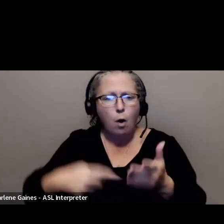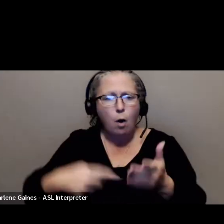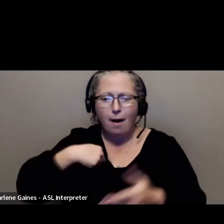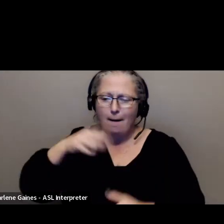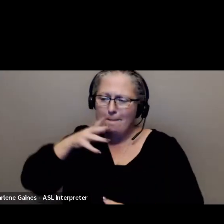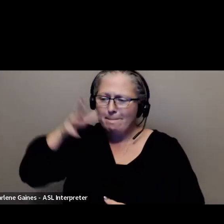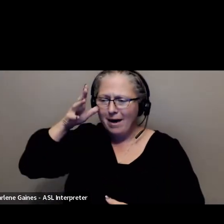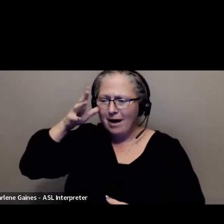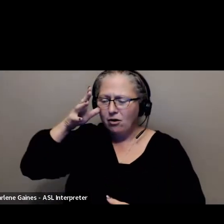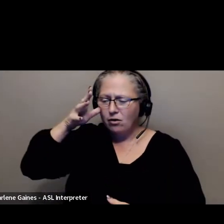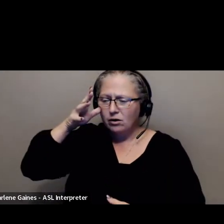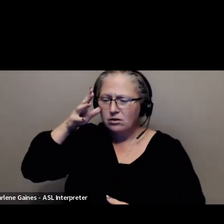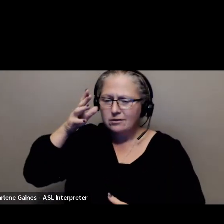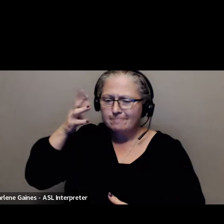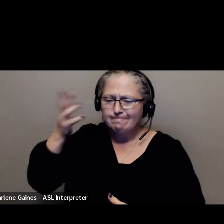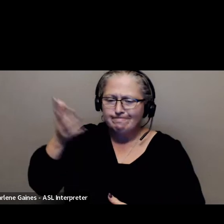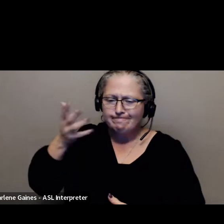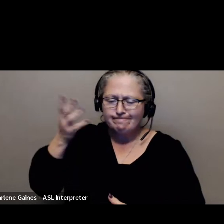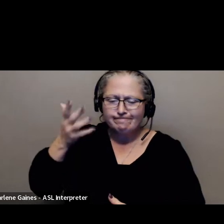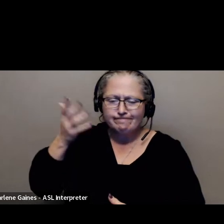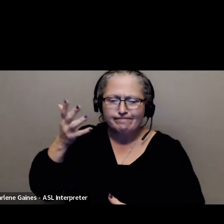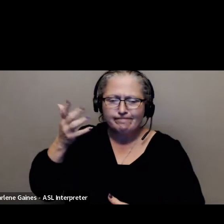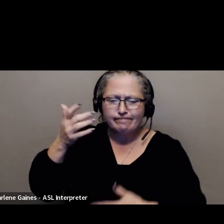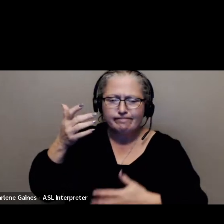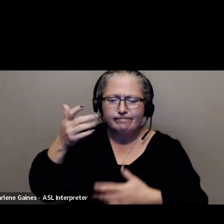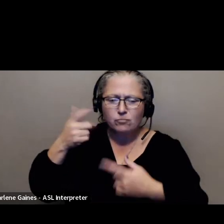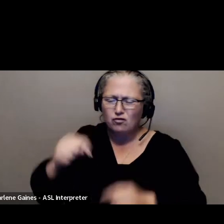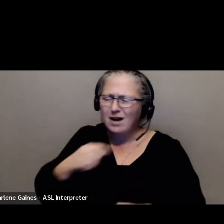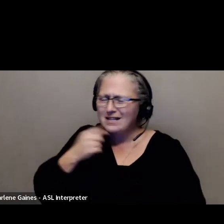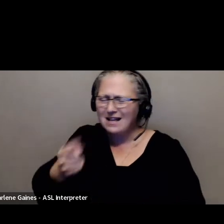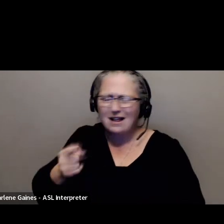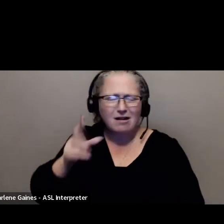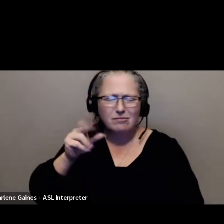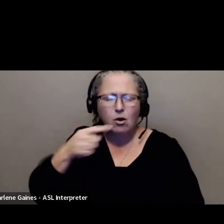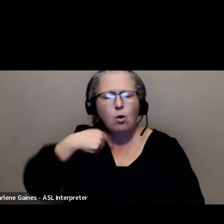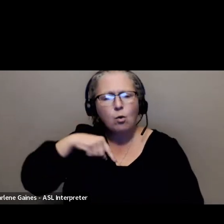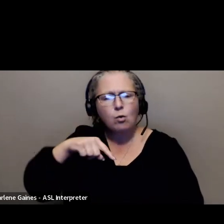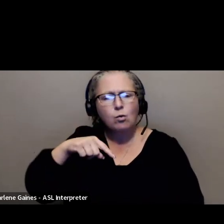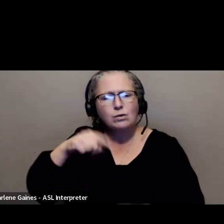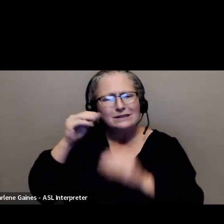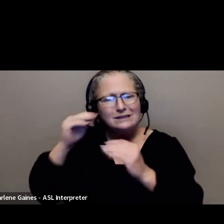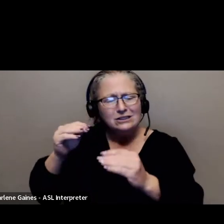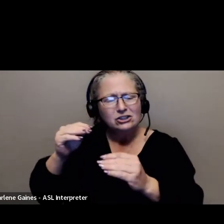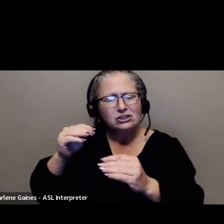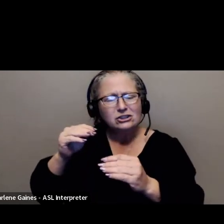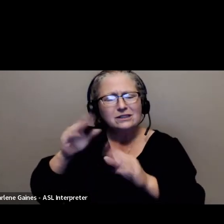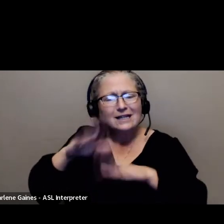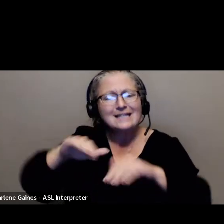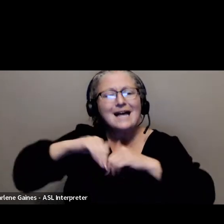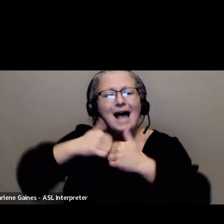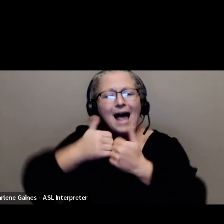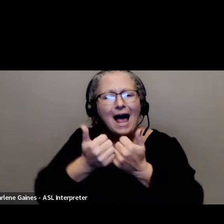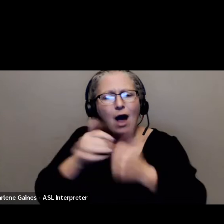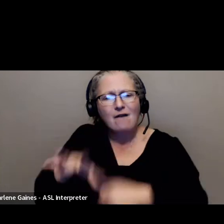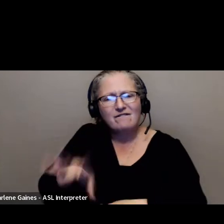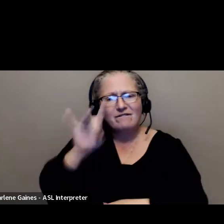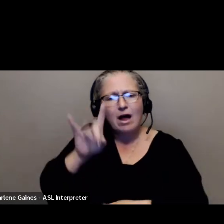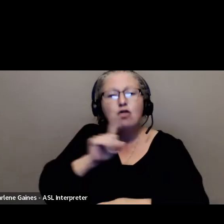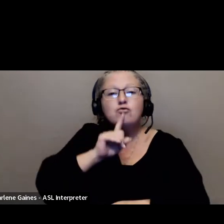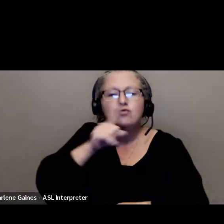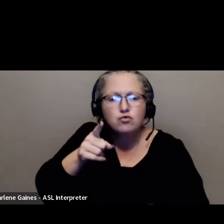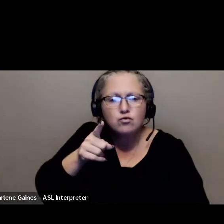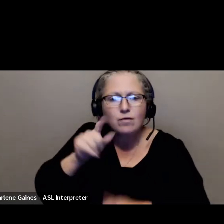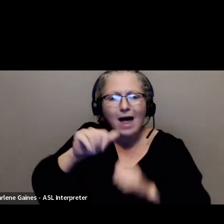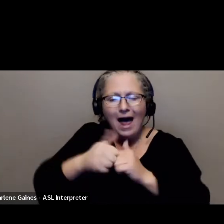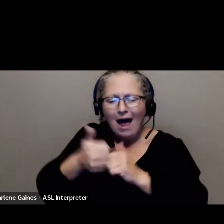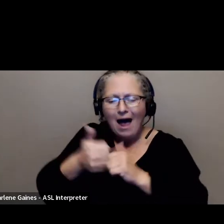are trying to tell them, but actually to teach them how to find the truth and how to think